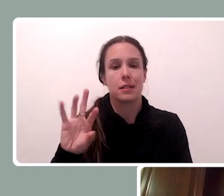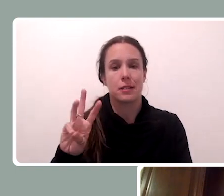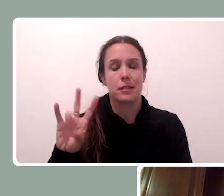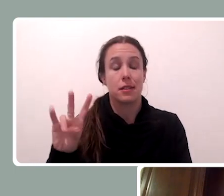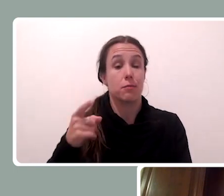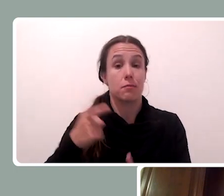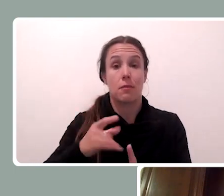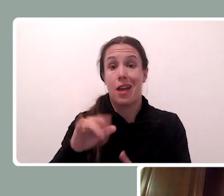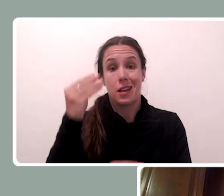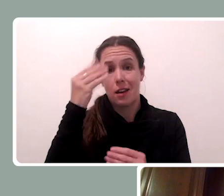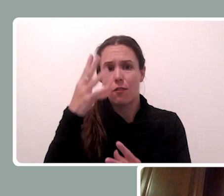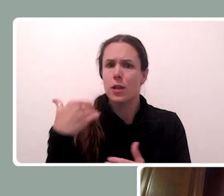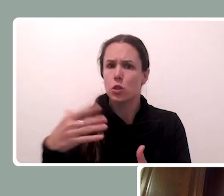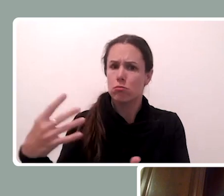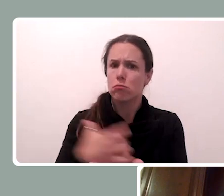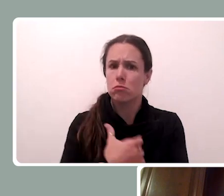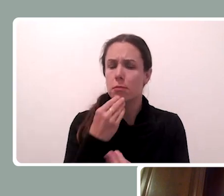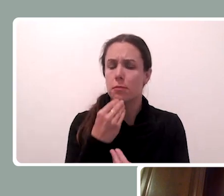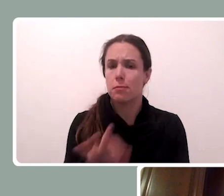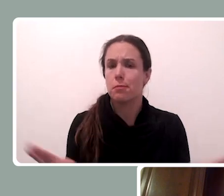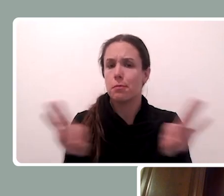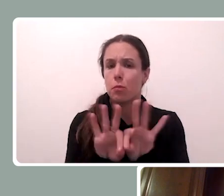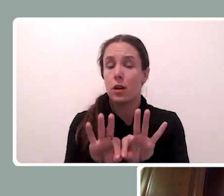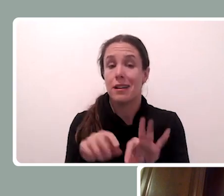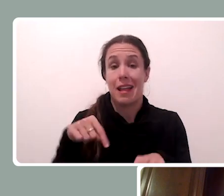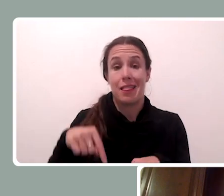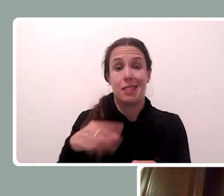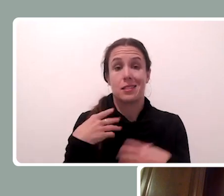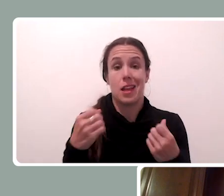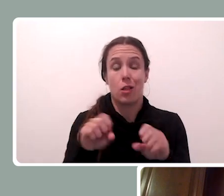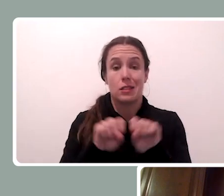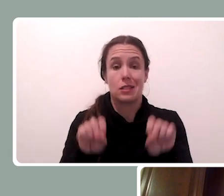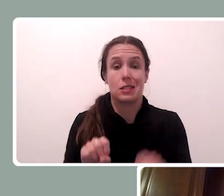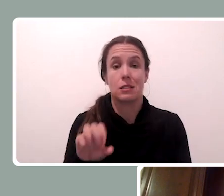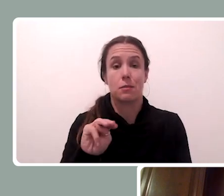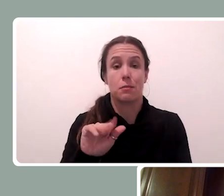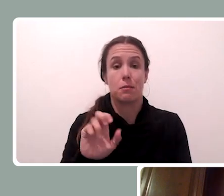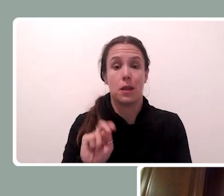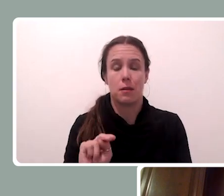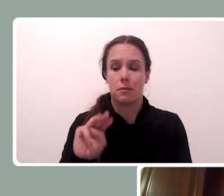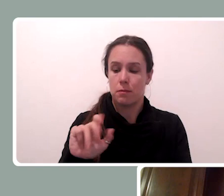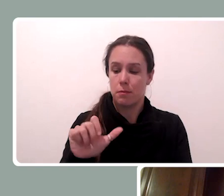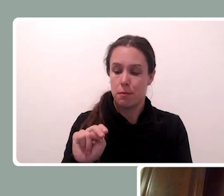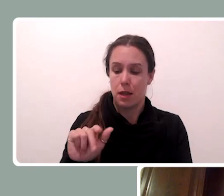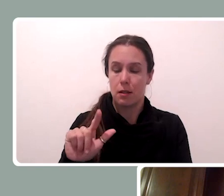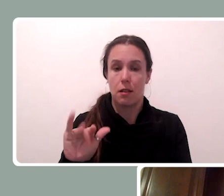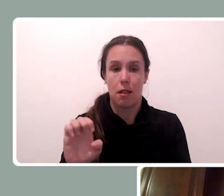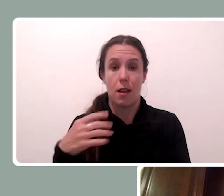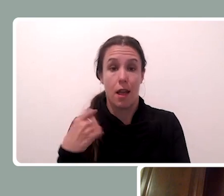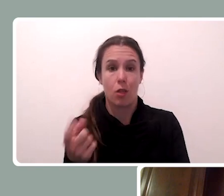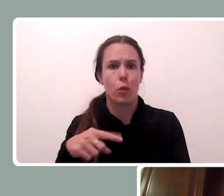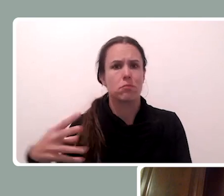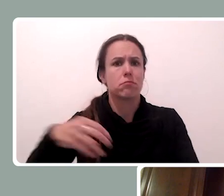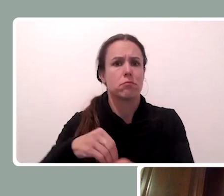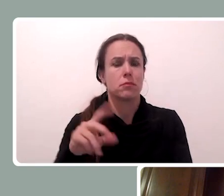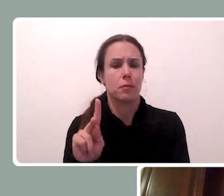important. In mainline health, in our health system, around 2 years ago, we incorporated Ki-67 along with